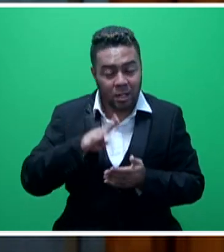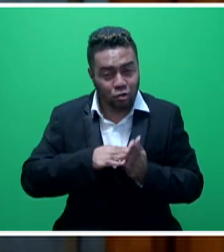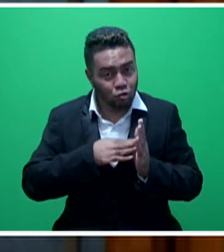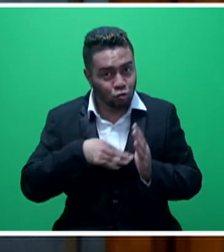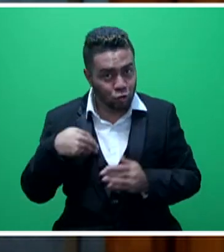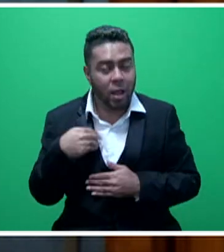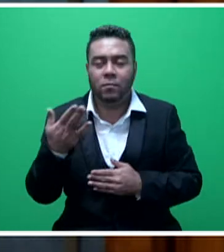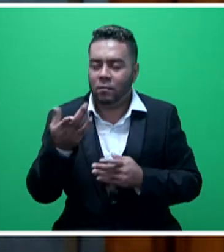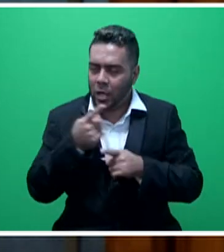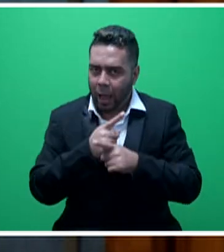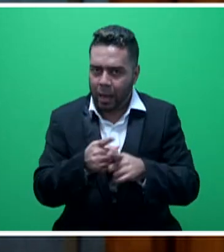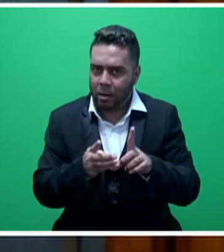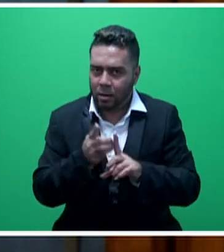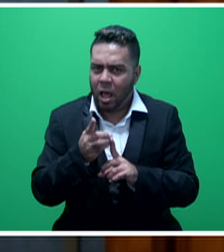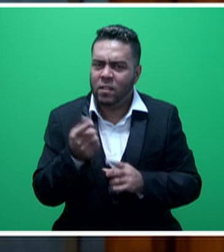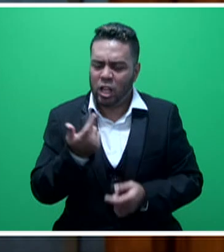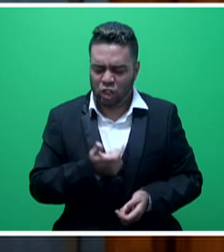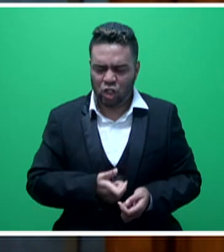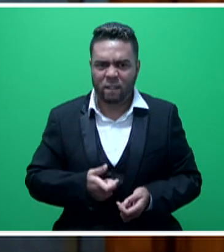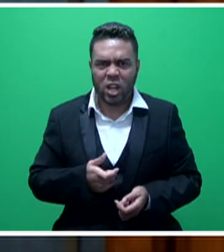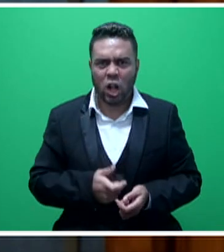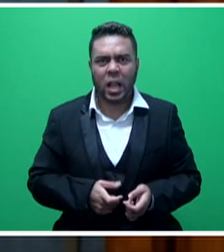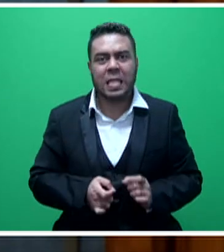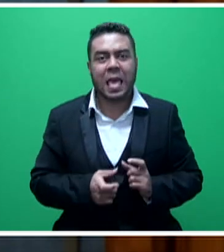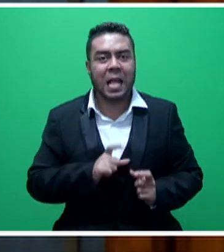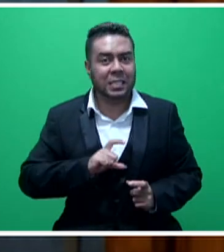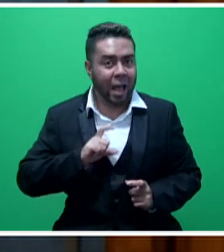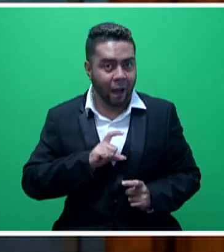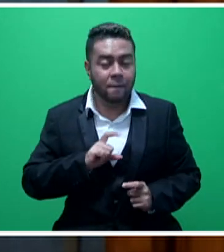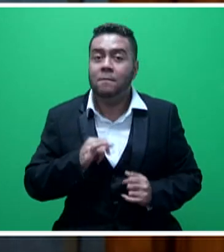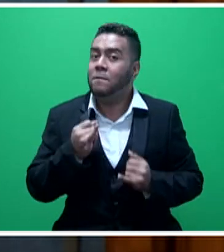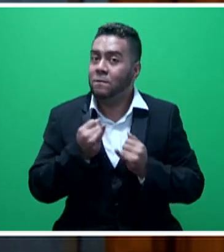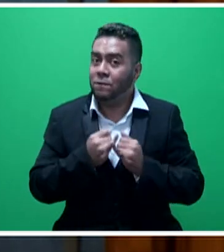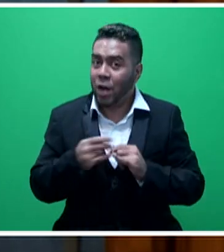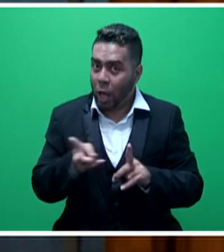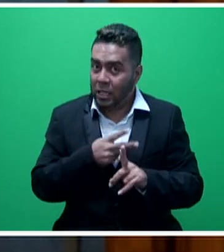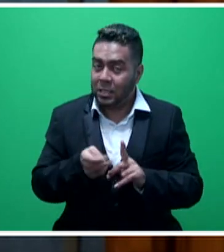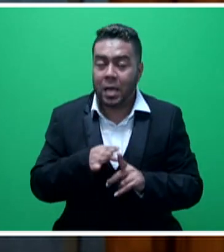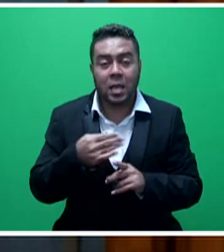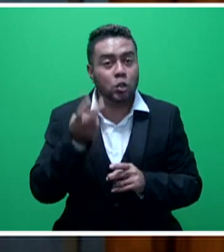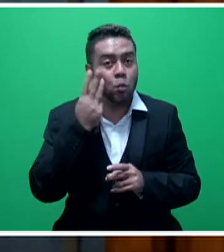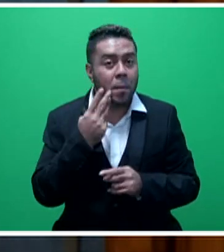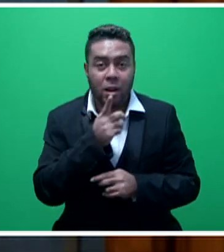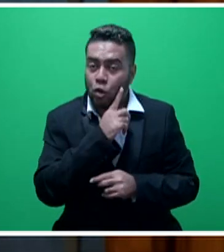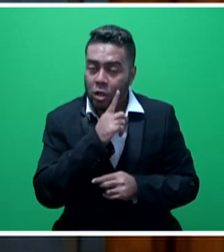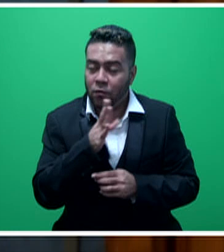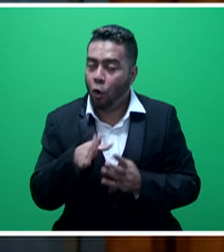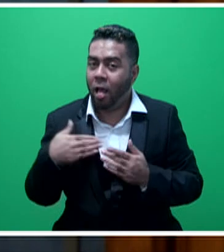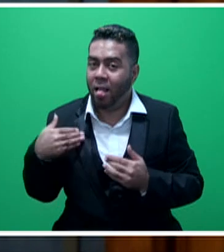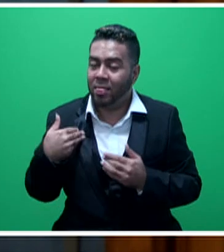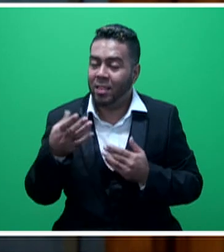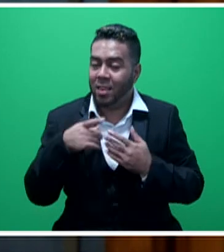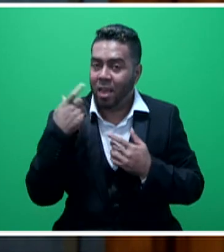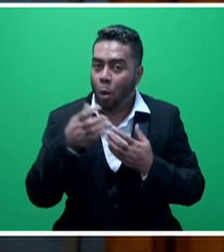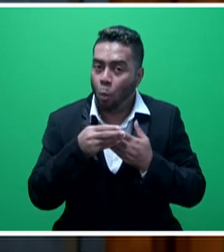and policies such as cervical cancer policy, violence against women and girls clinical guideline for health care workers in